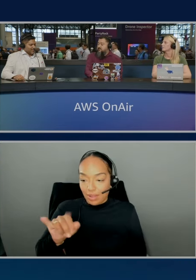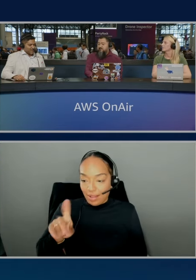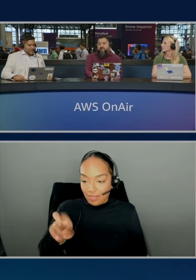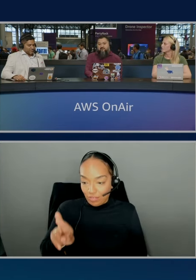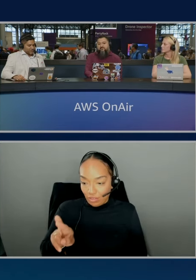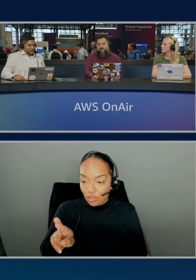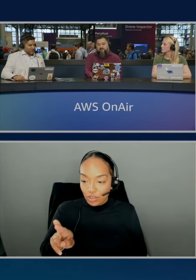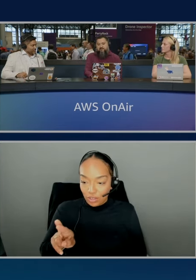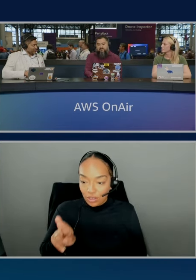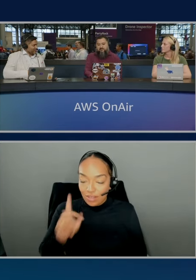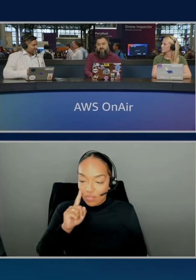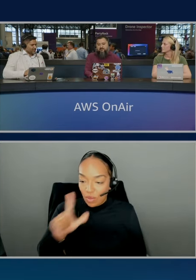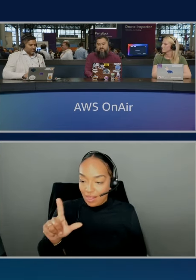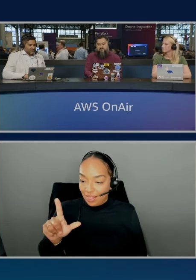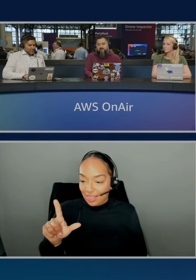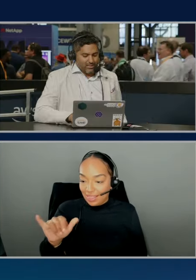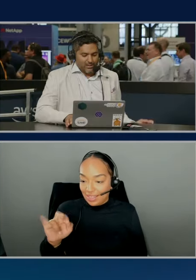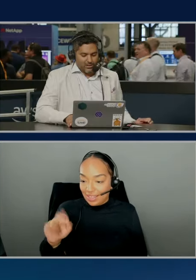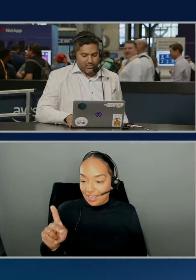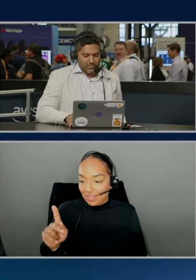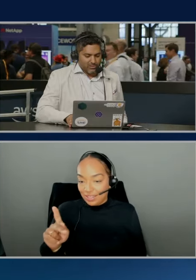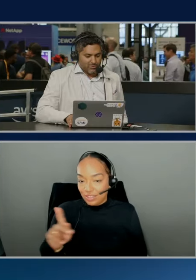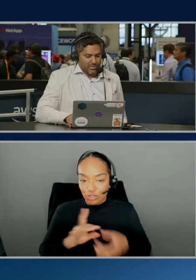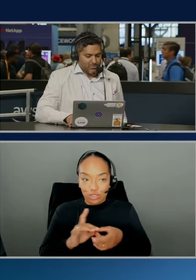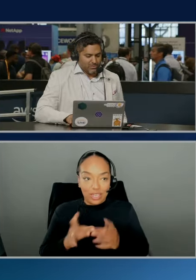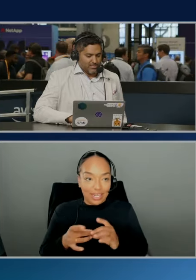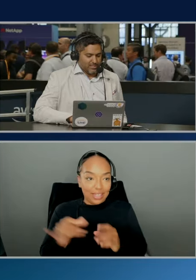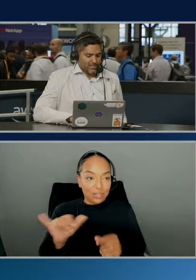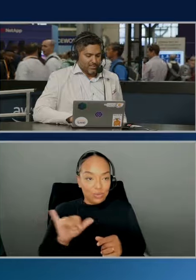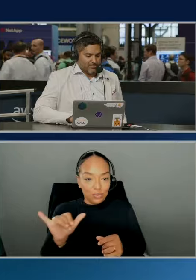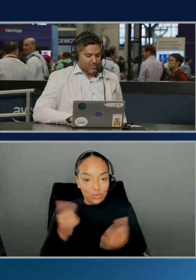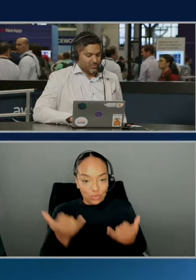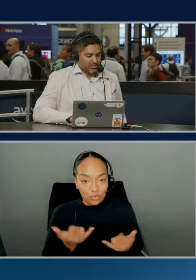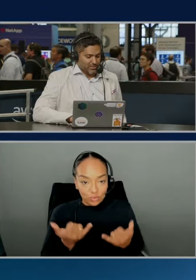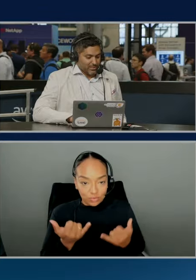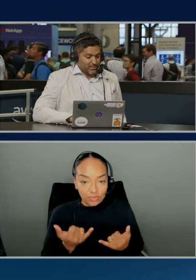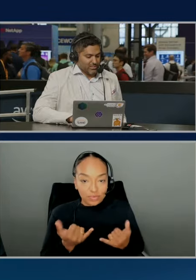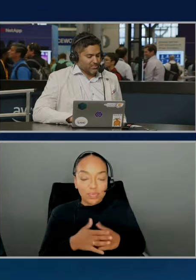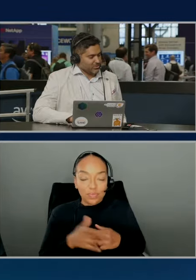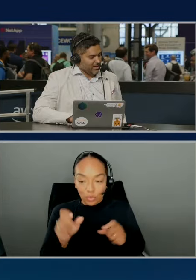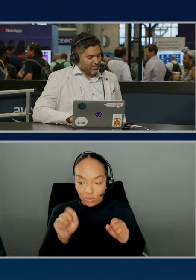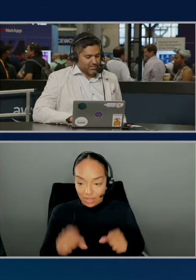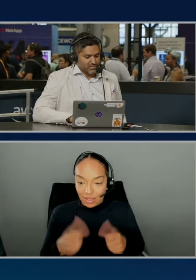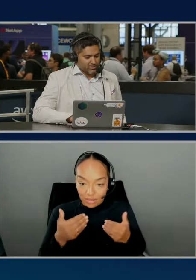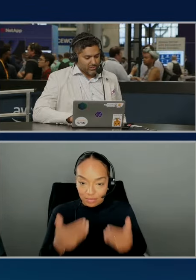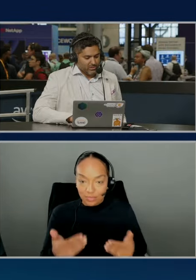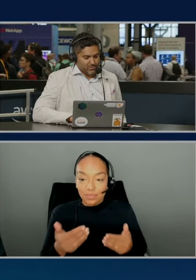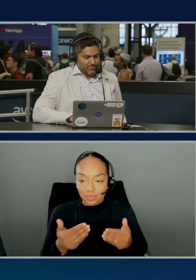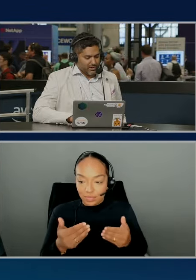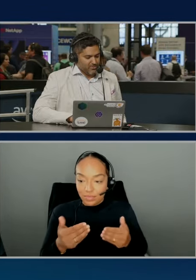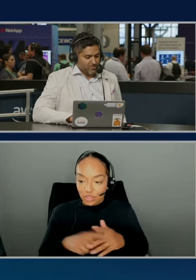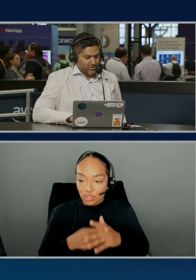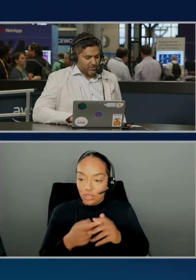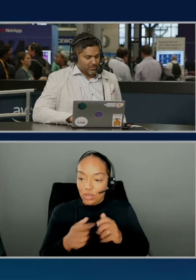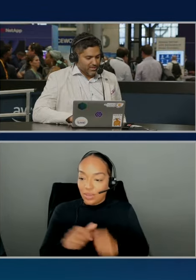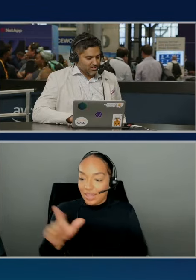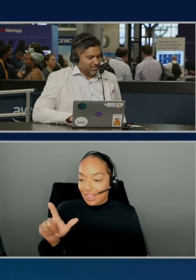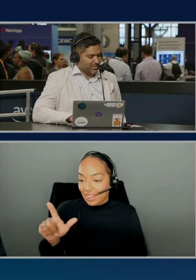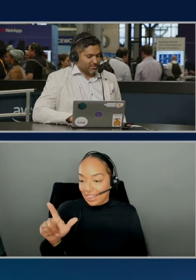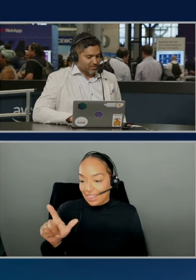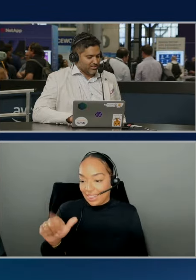today, which will also. And also, you'll be able to get started with LangChain. So a lot of our customers are very familiar